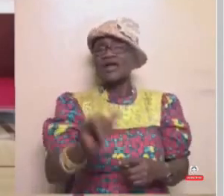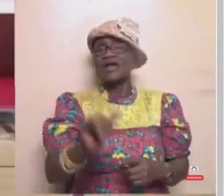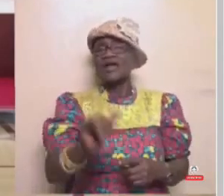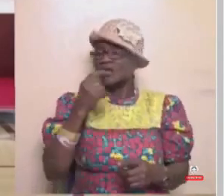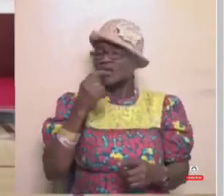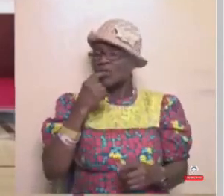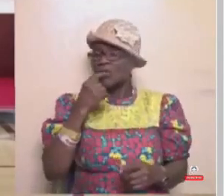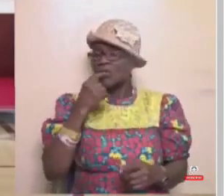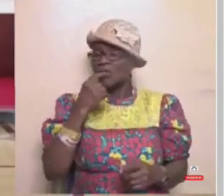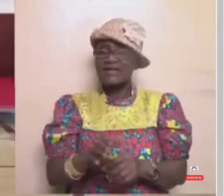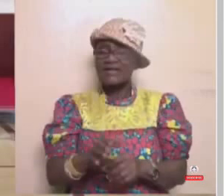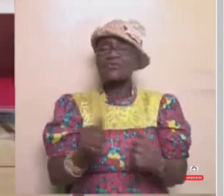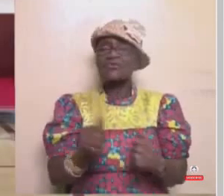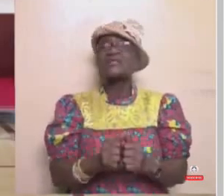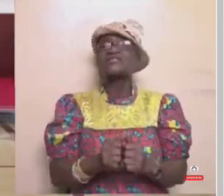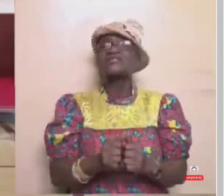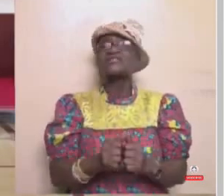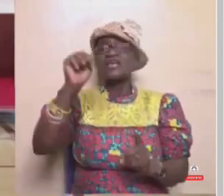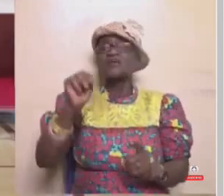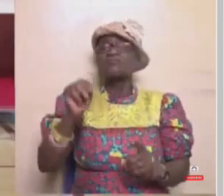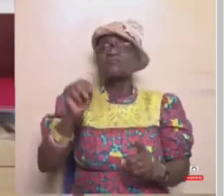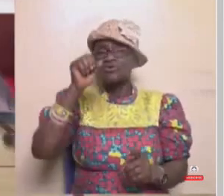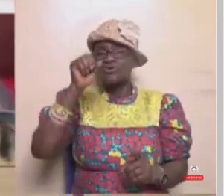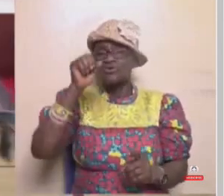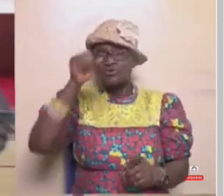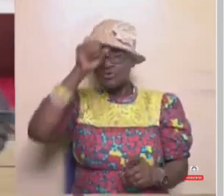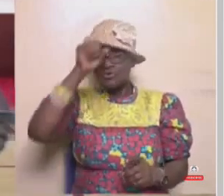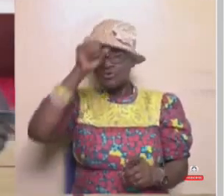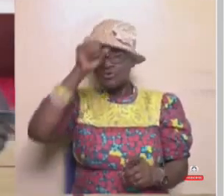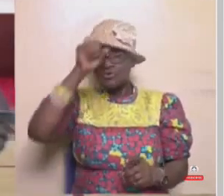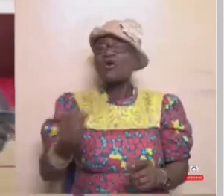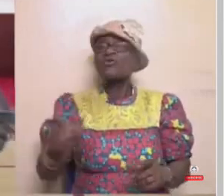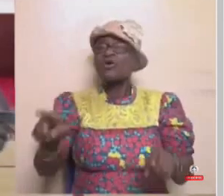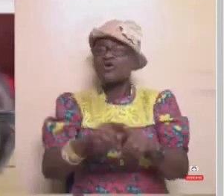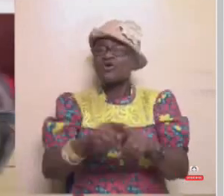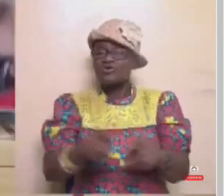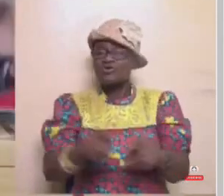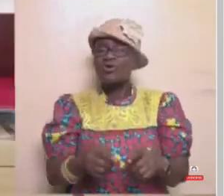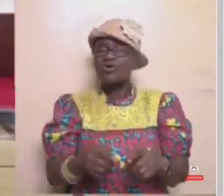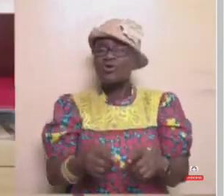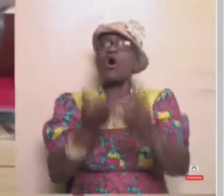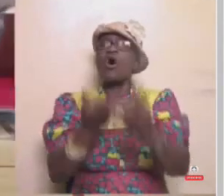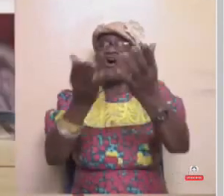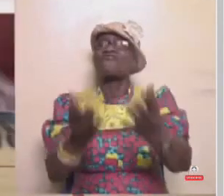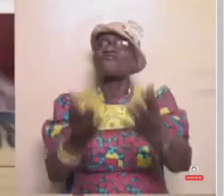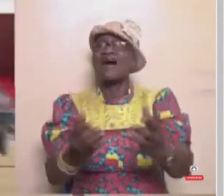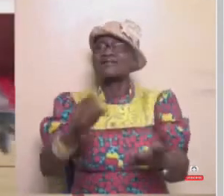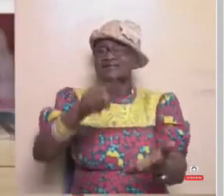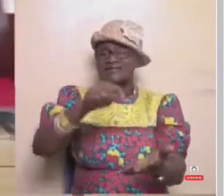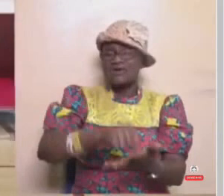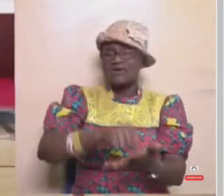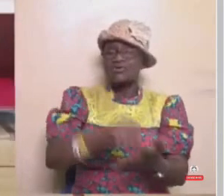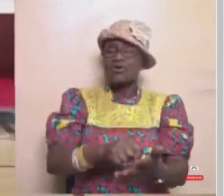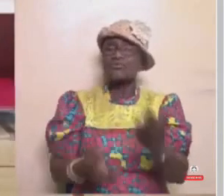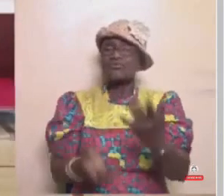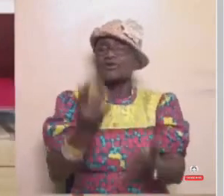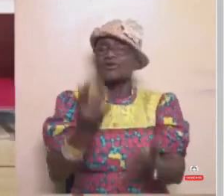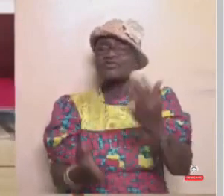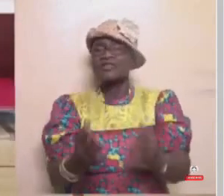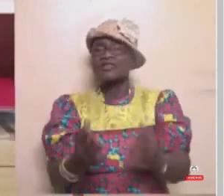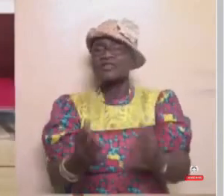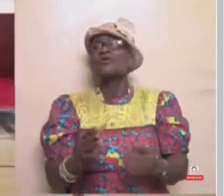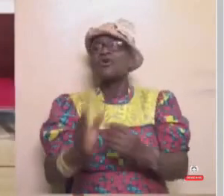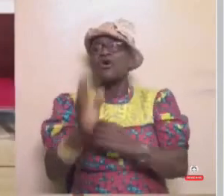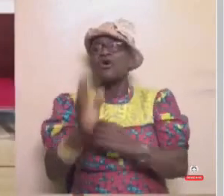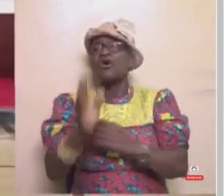that, Solomon also sacrificed 1,000 burnt offerings, and God gave him a blank check. God is waiting for